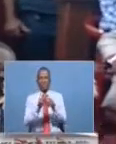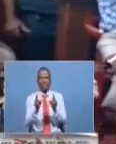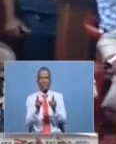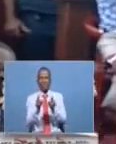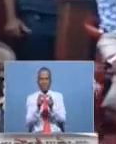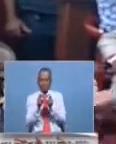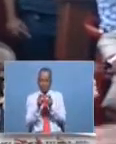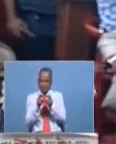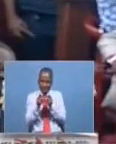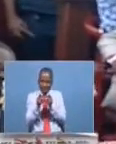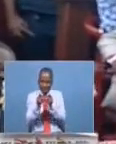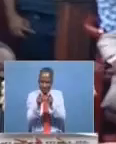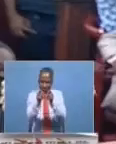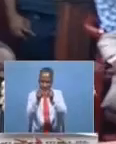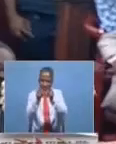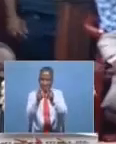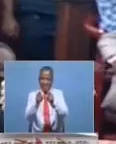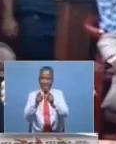filing of